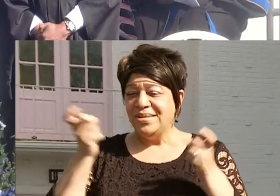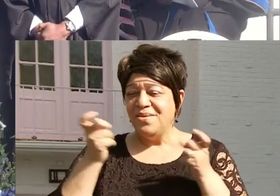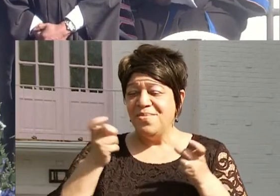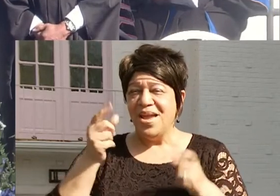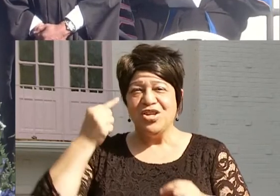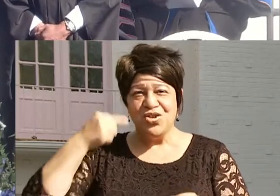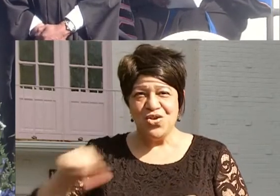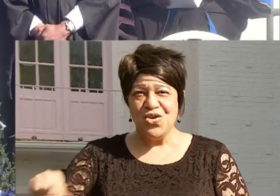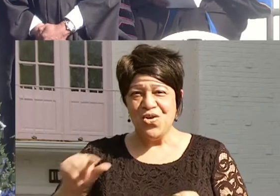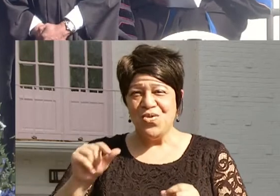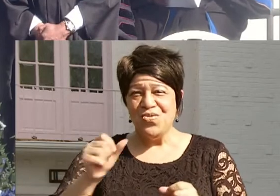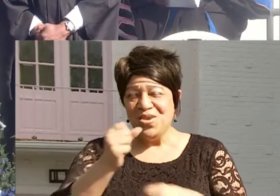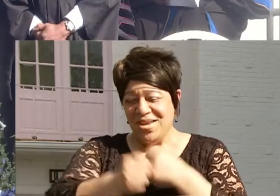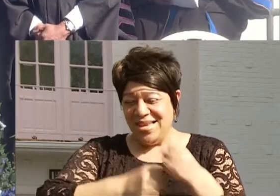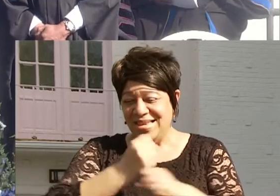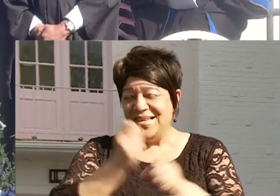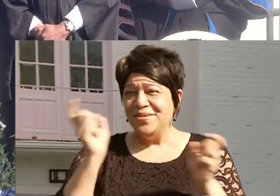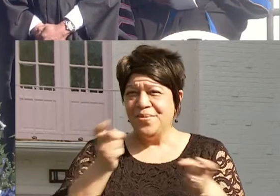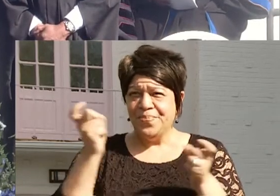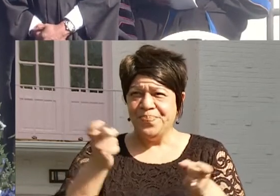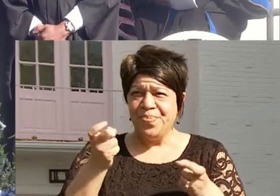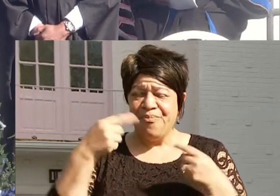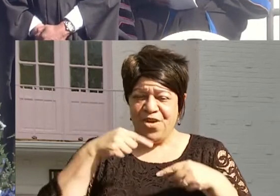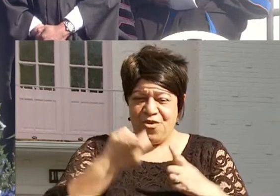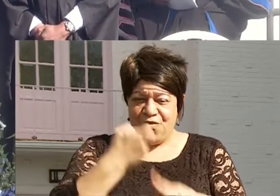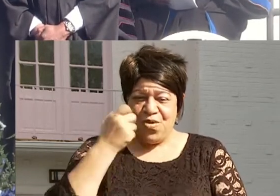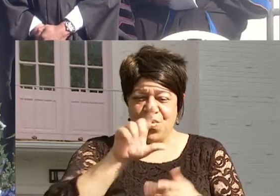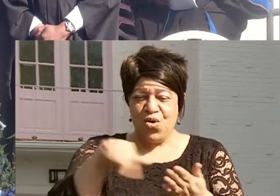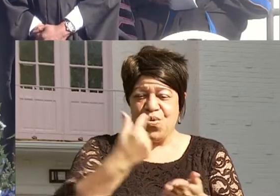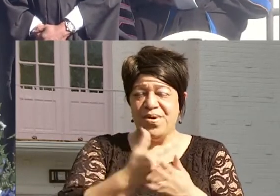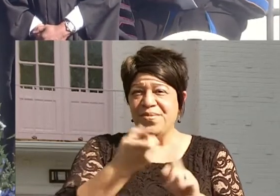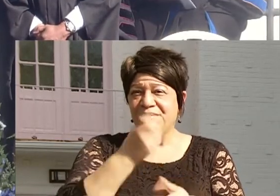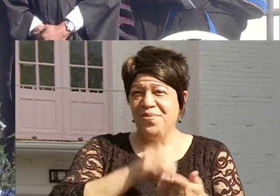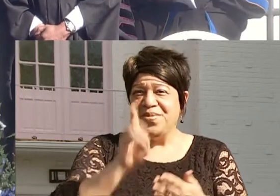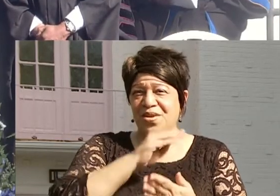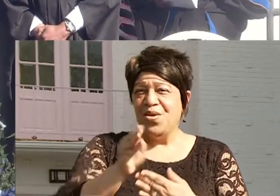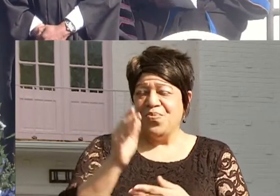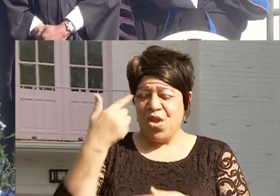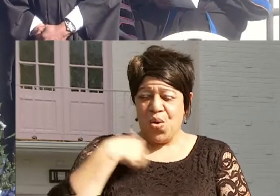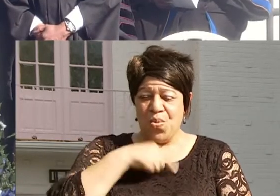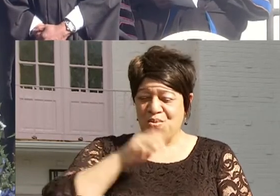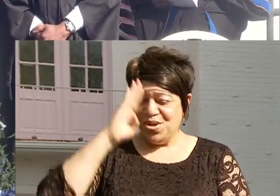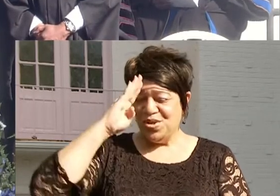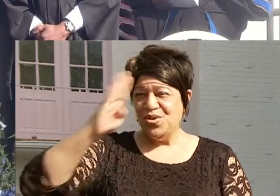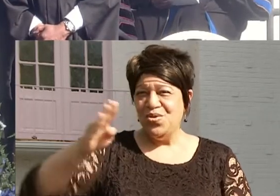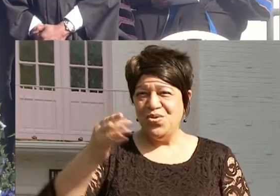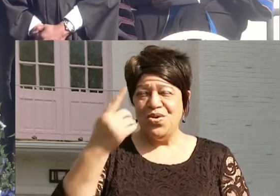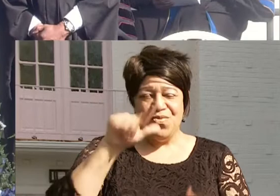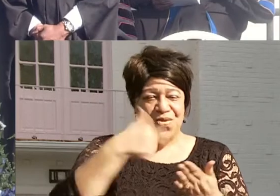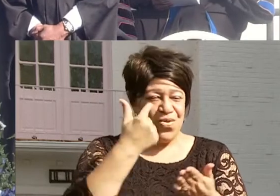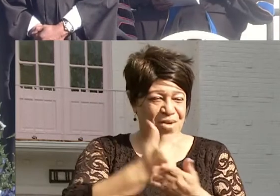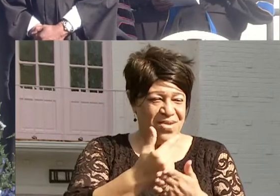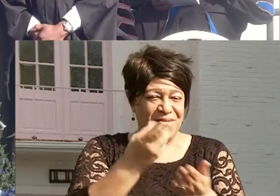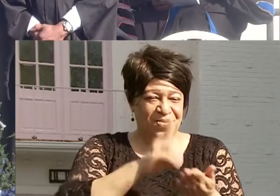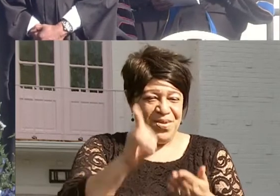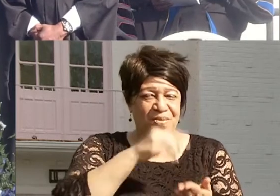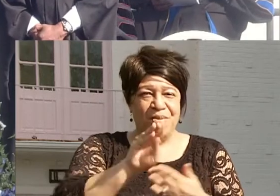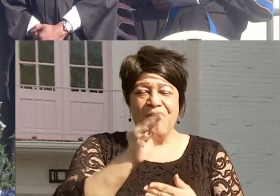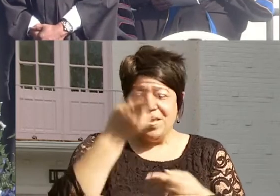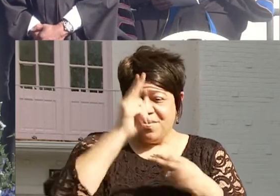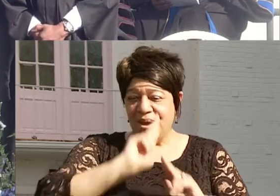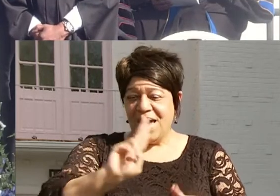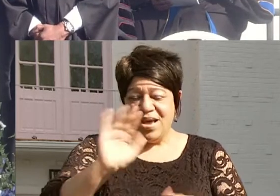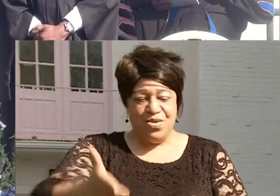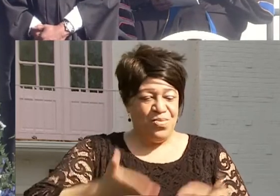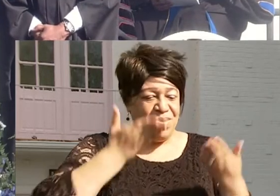from graduating from Dillard, we salute you for your service and commitment to Dillard University. It is my honor to present you with